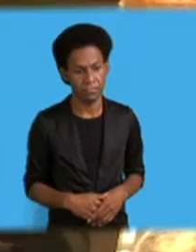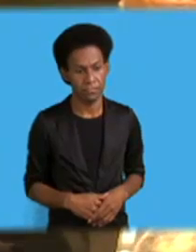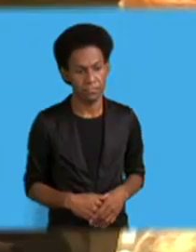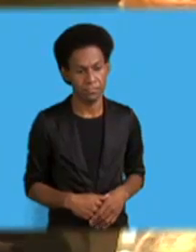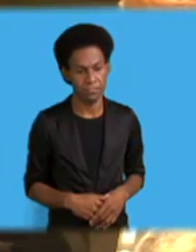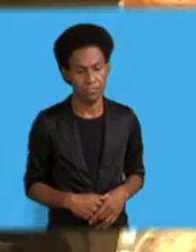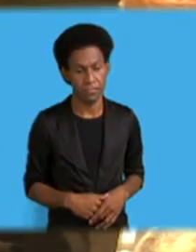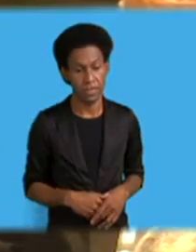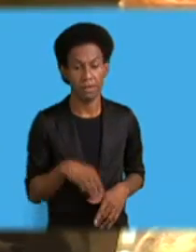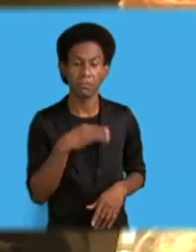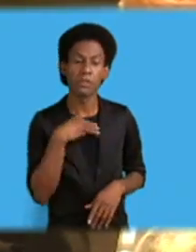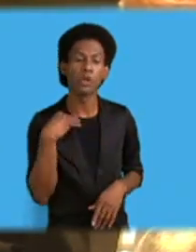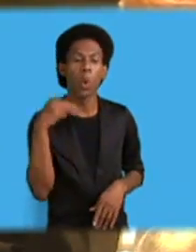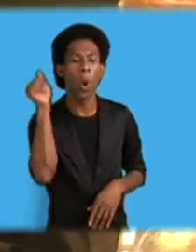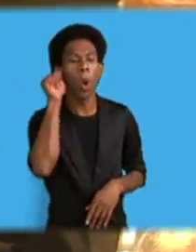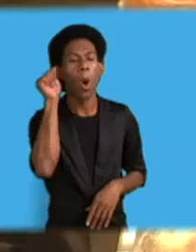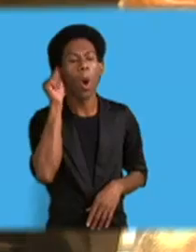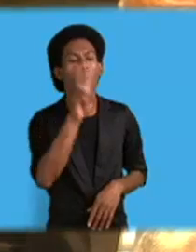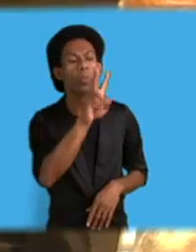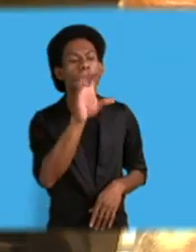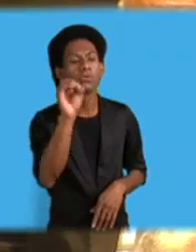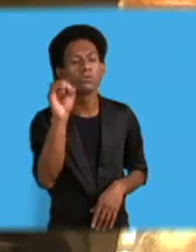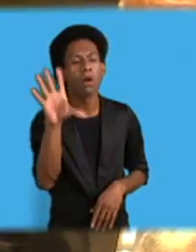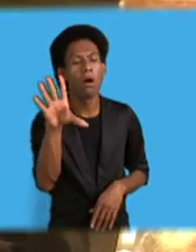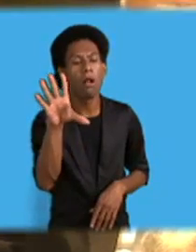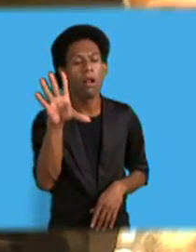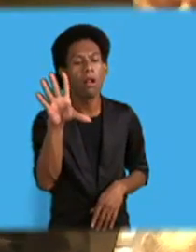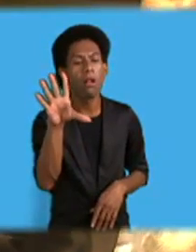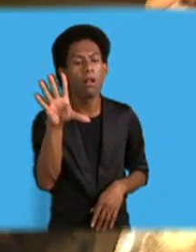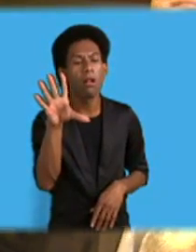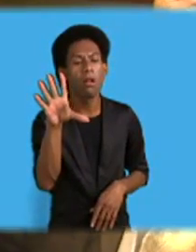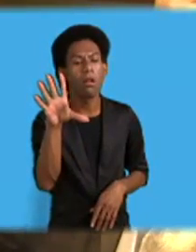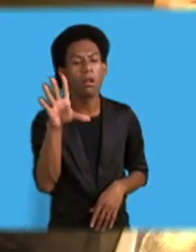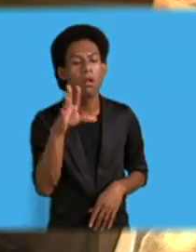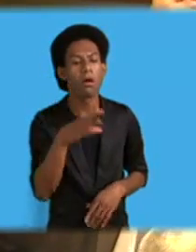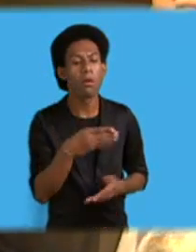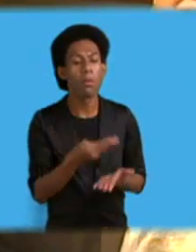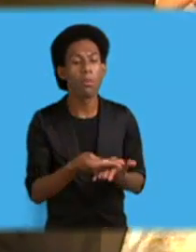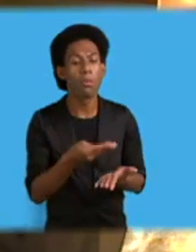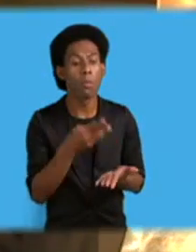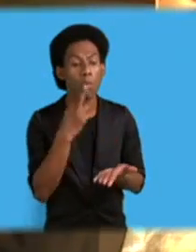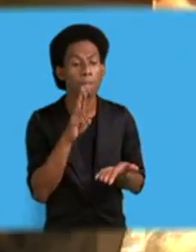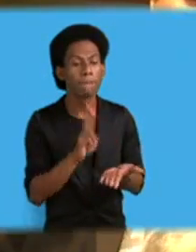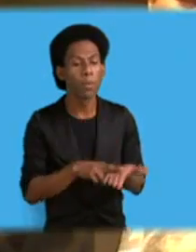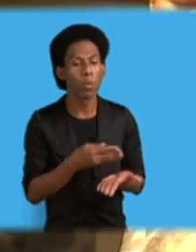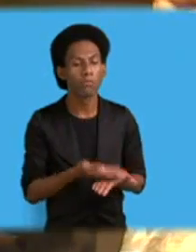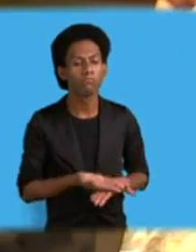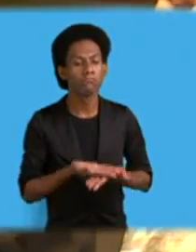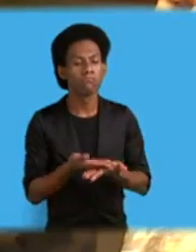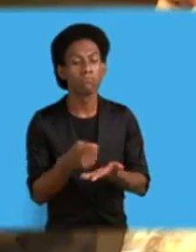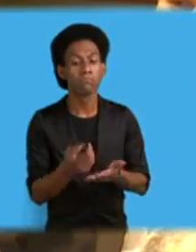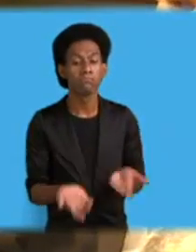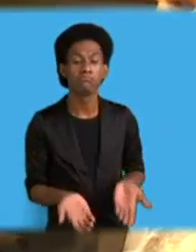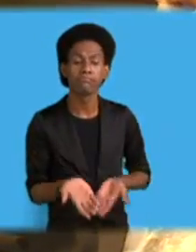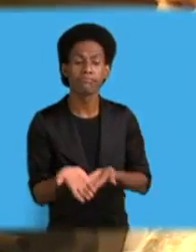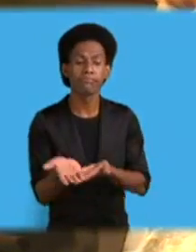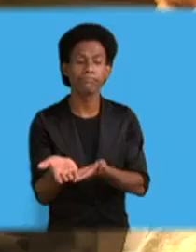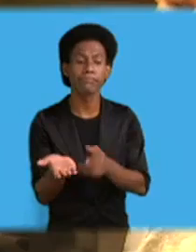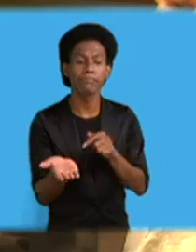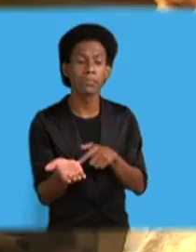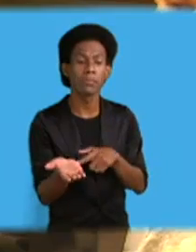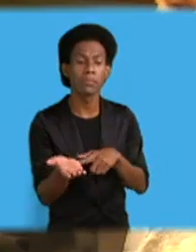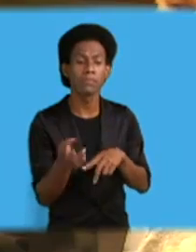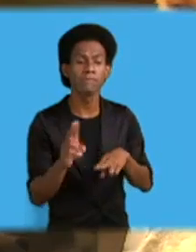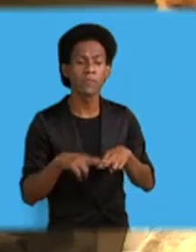FAO report on Fiji Forest Outlook, in which the recommendation was made that Fiji replant